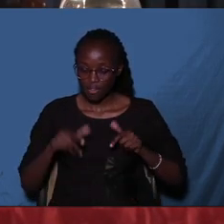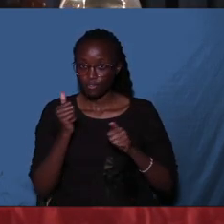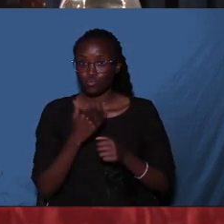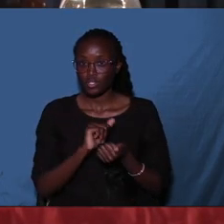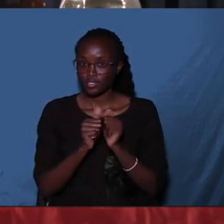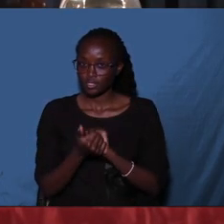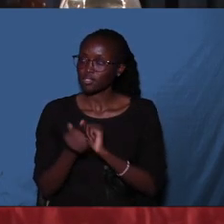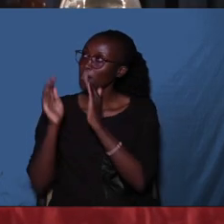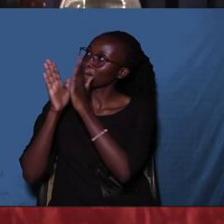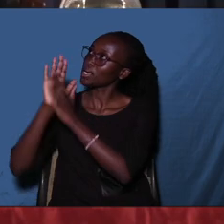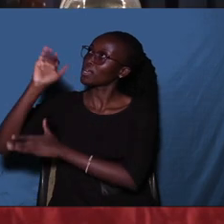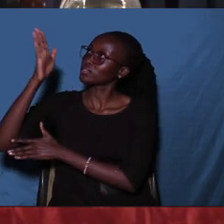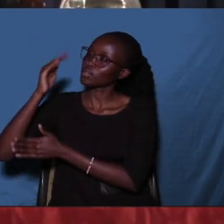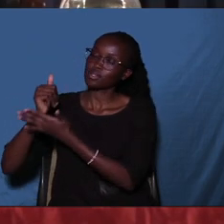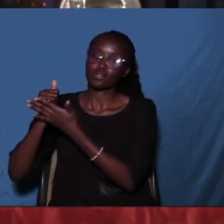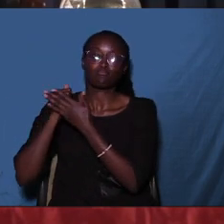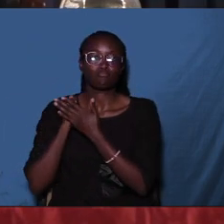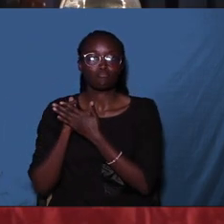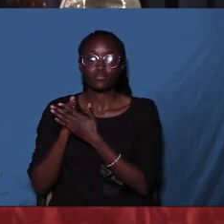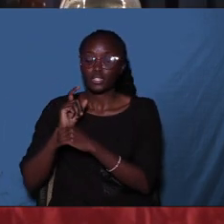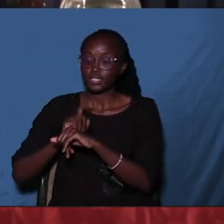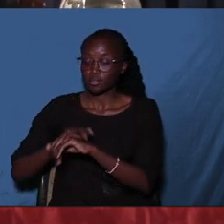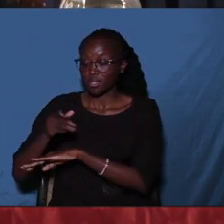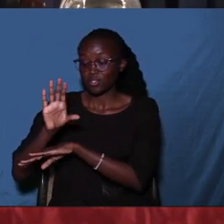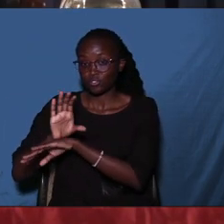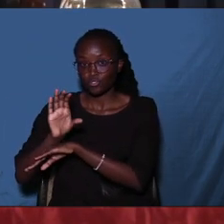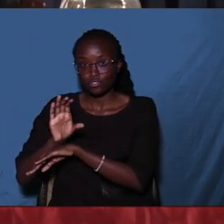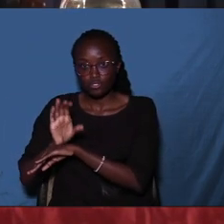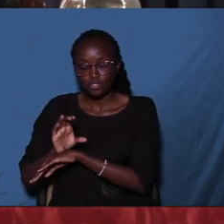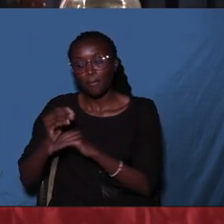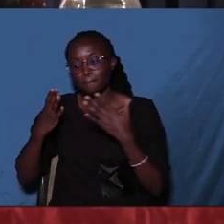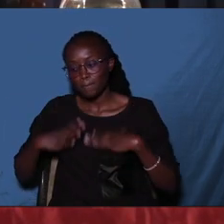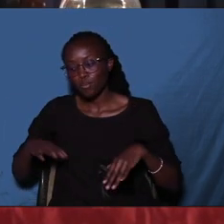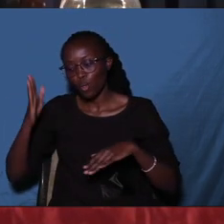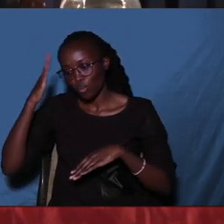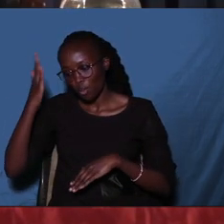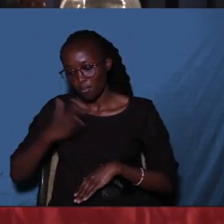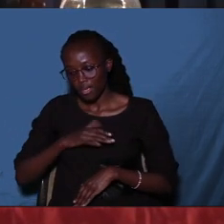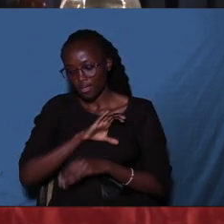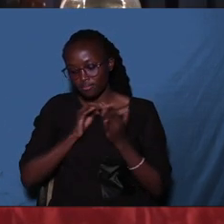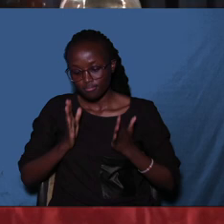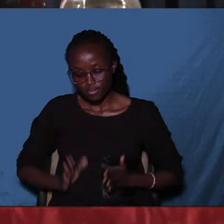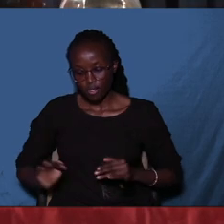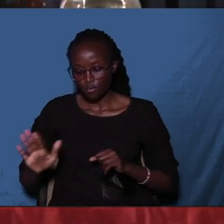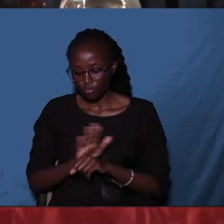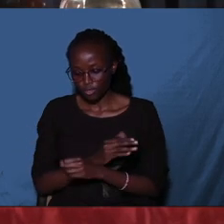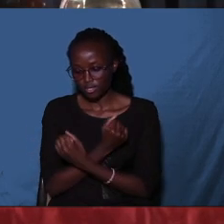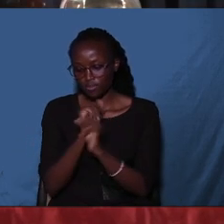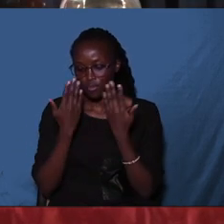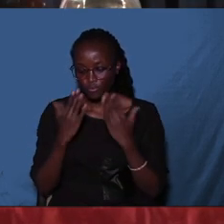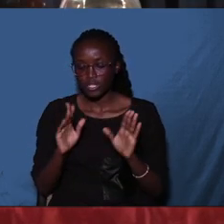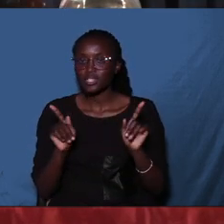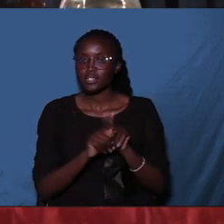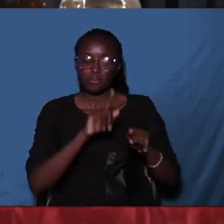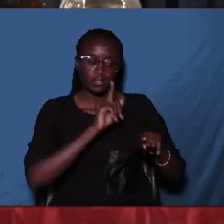change. That when I am in your church, God, people will know me as born again. When I'm in the world, people will know me